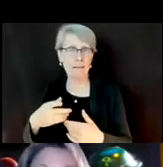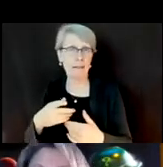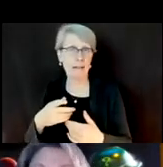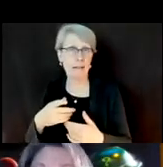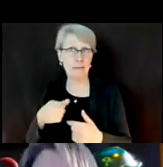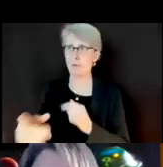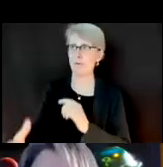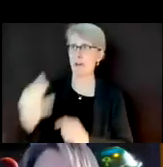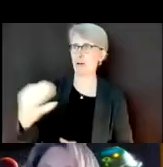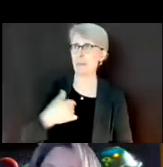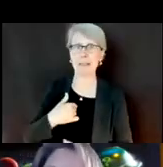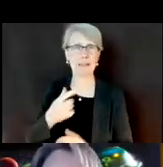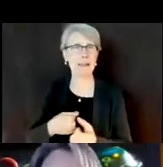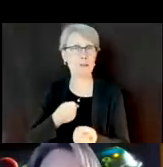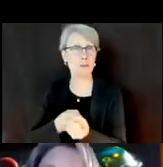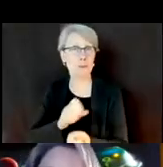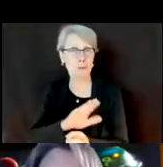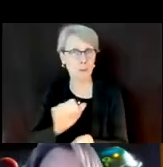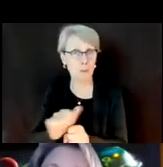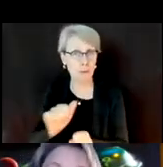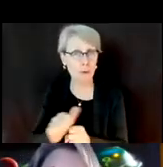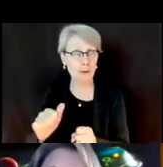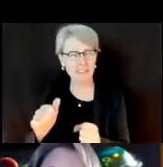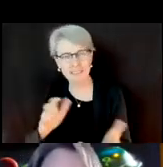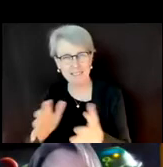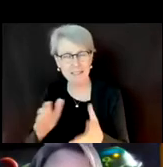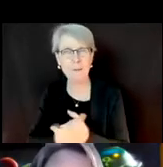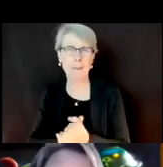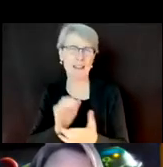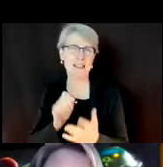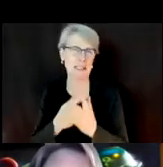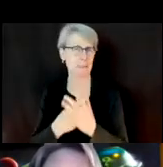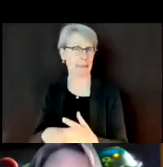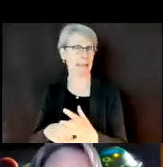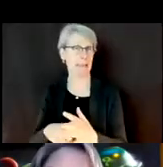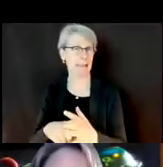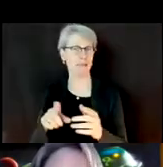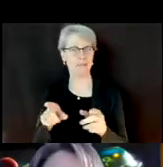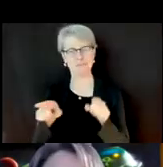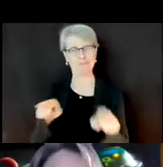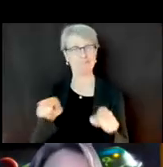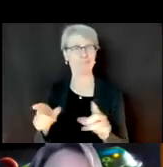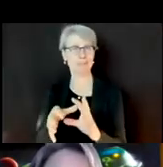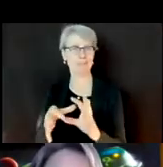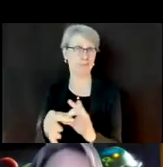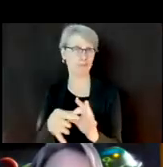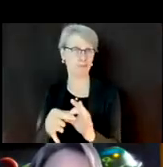over the years, and hopefully it's just sort of the beginning of your journey together. I also like to think of